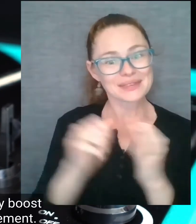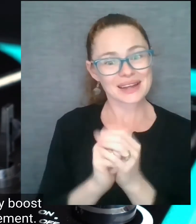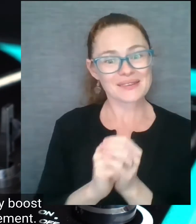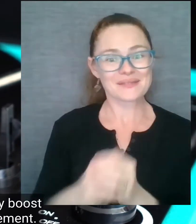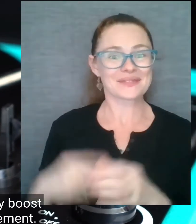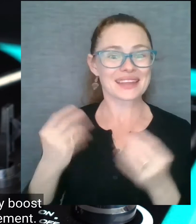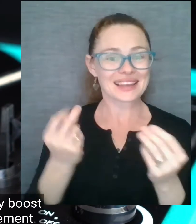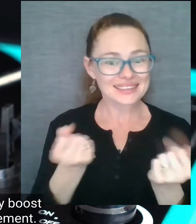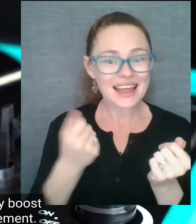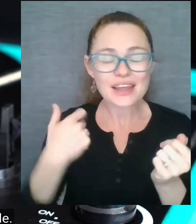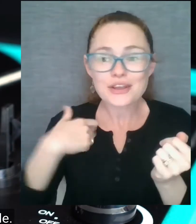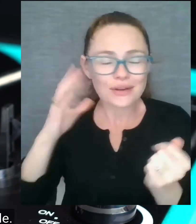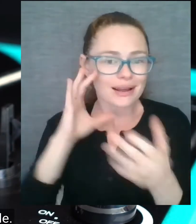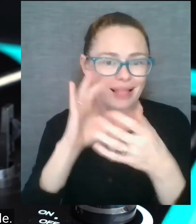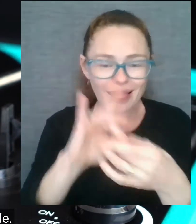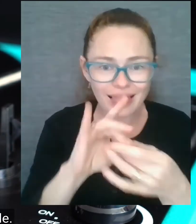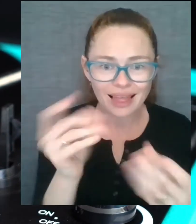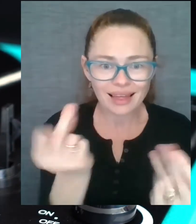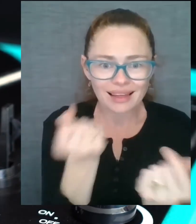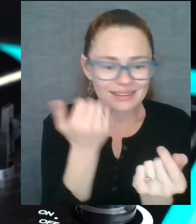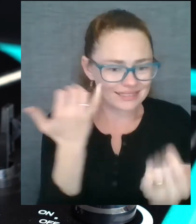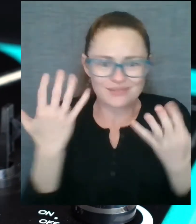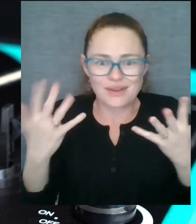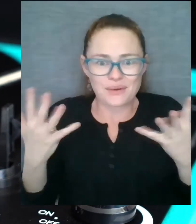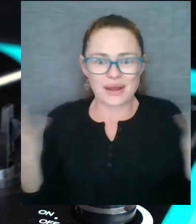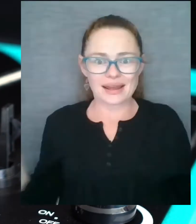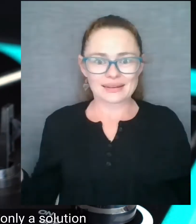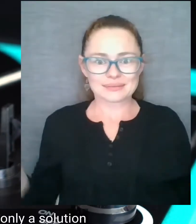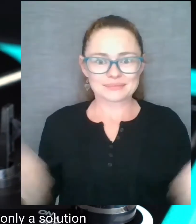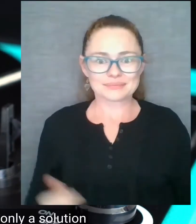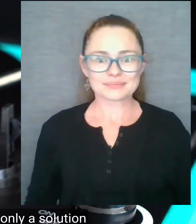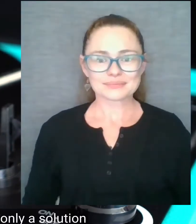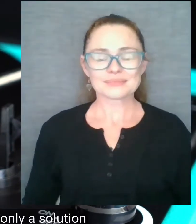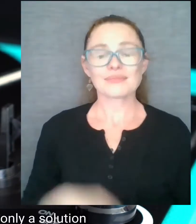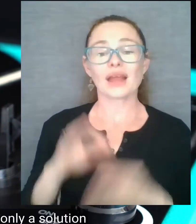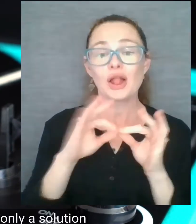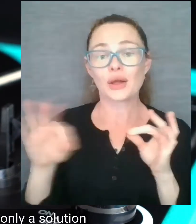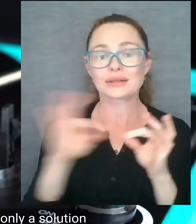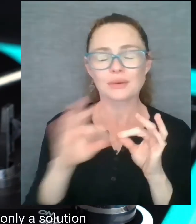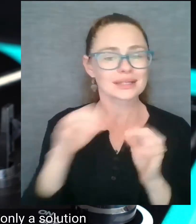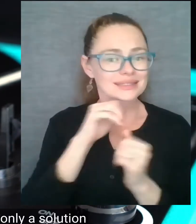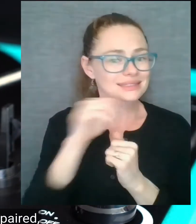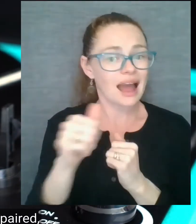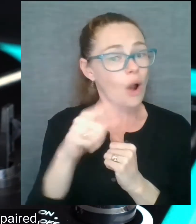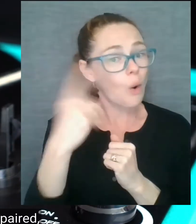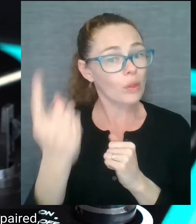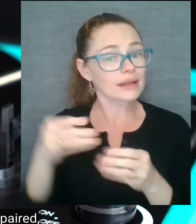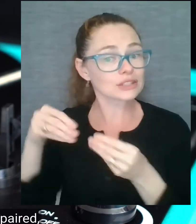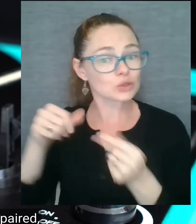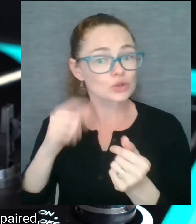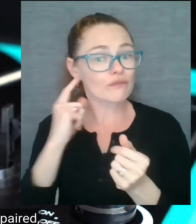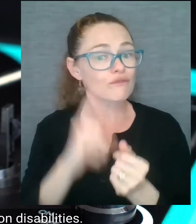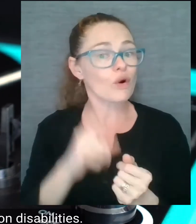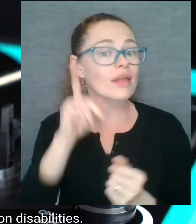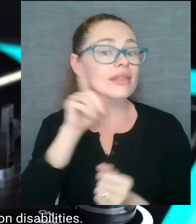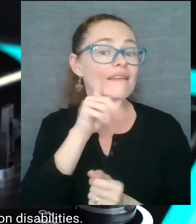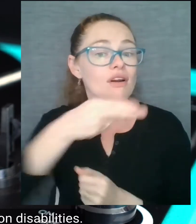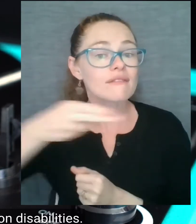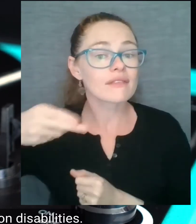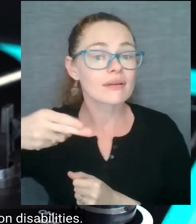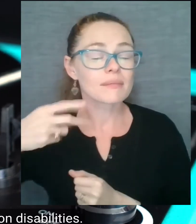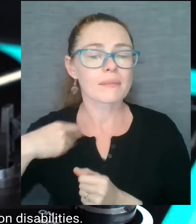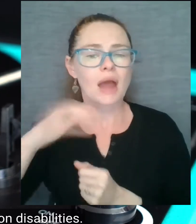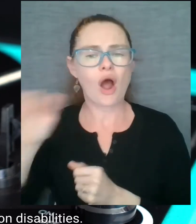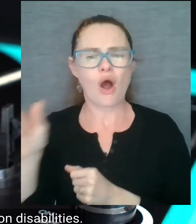your engagement. It's that simple. Closed captioning wasn't only a solution for the hearing impaired, but for those